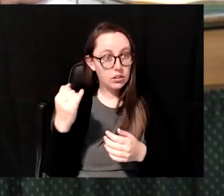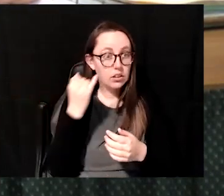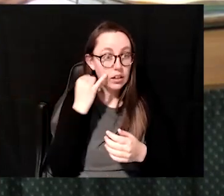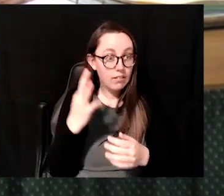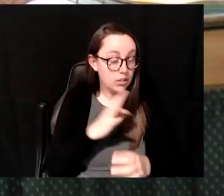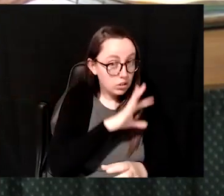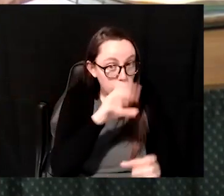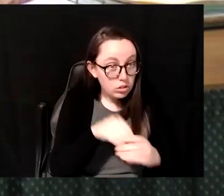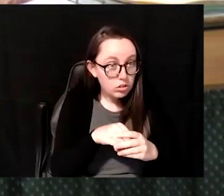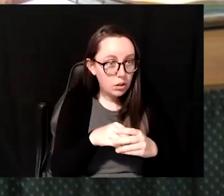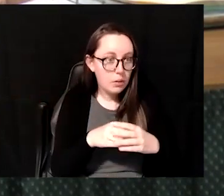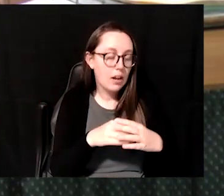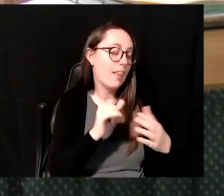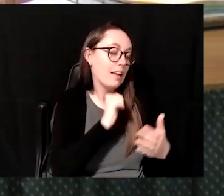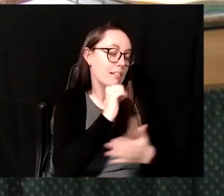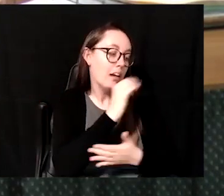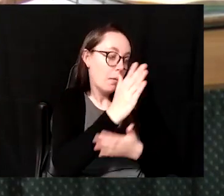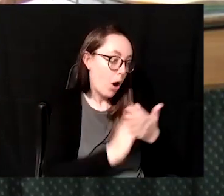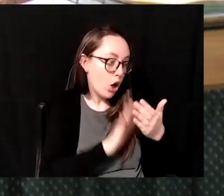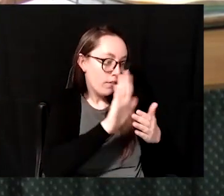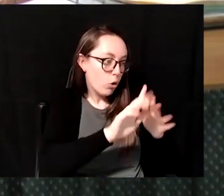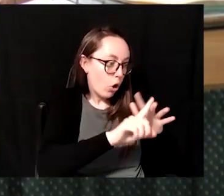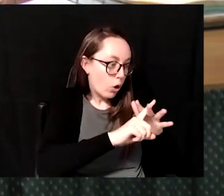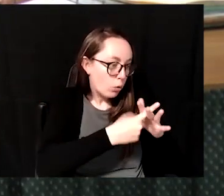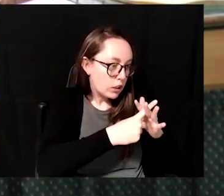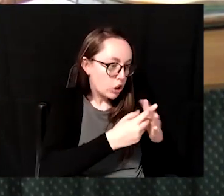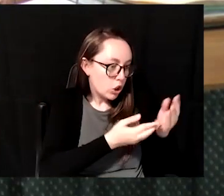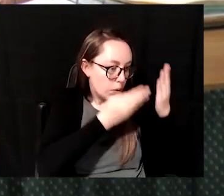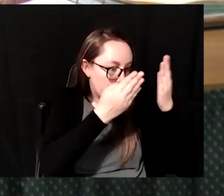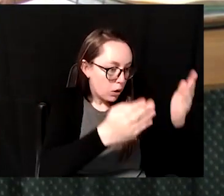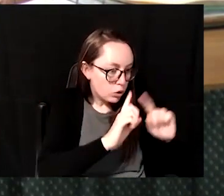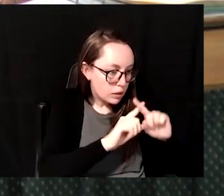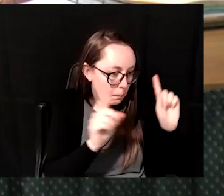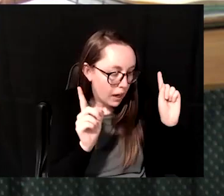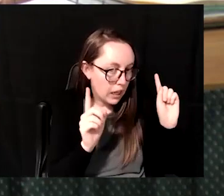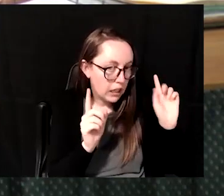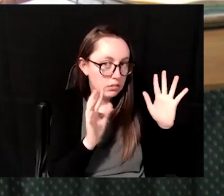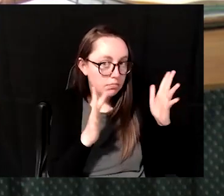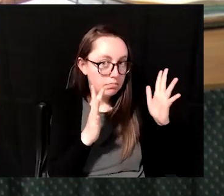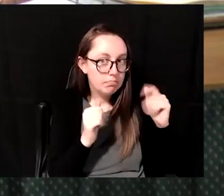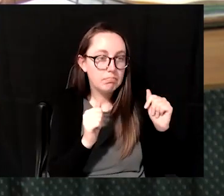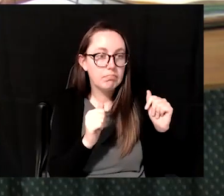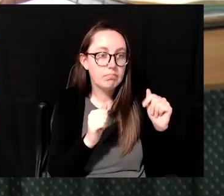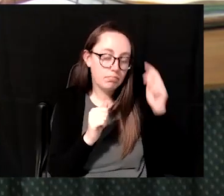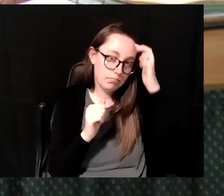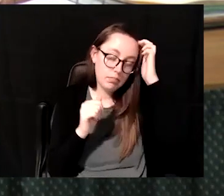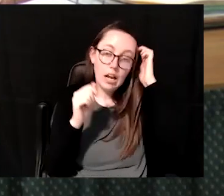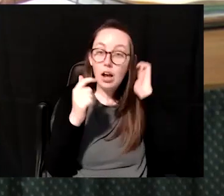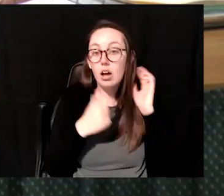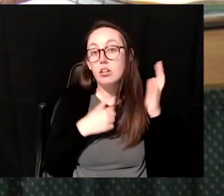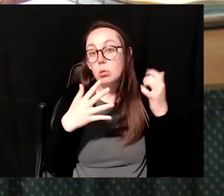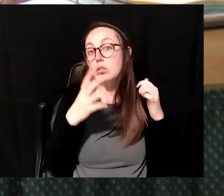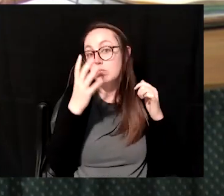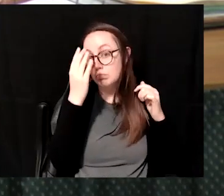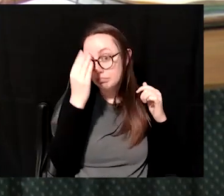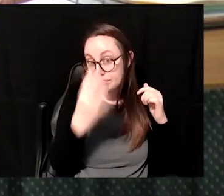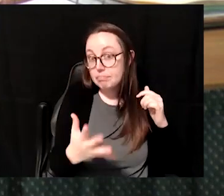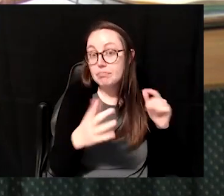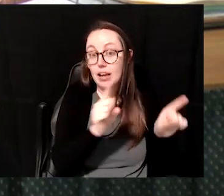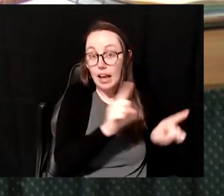motion so I don't want to step on your emotion but as it exists I'm just going to vote no on that first one of